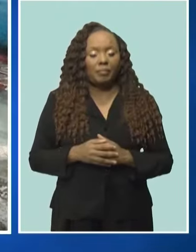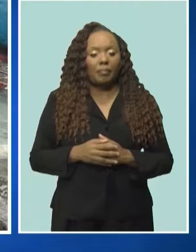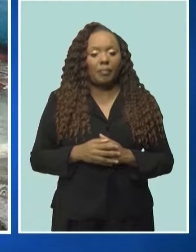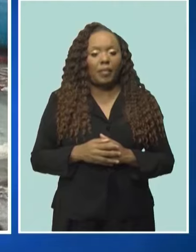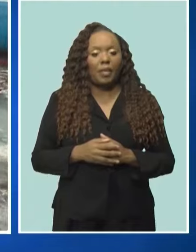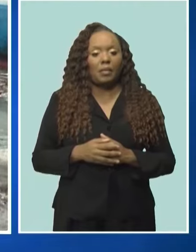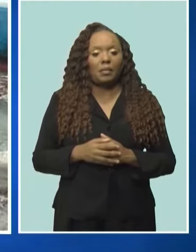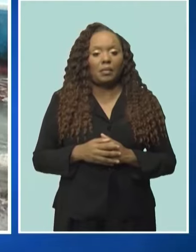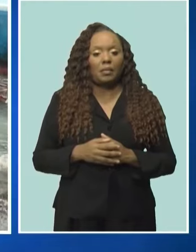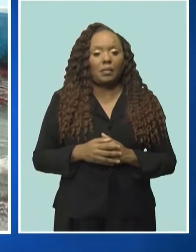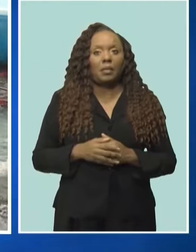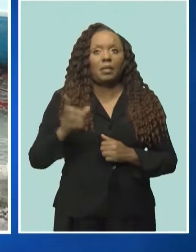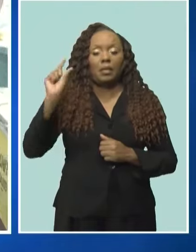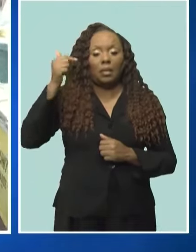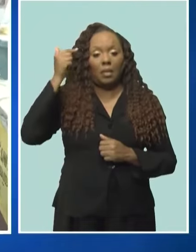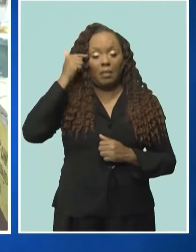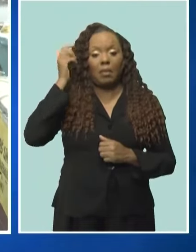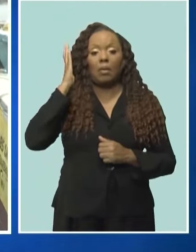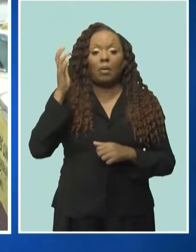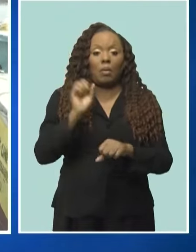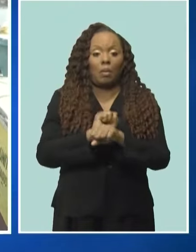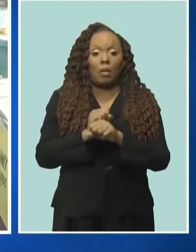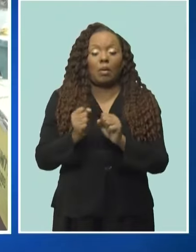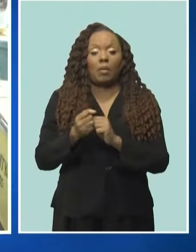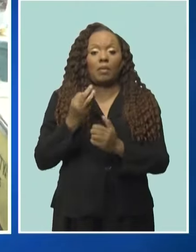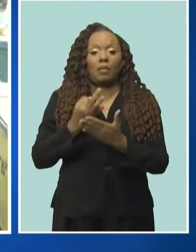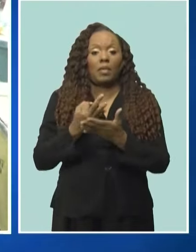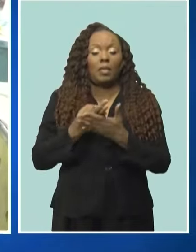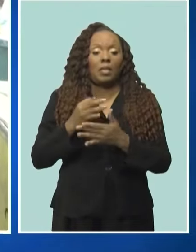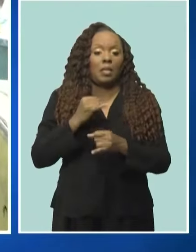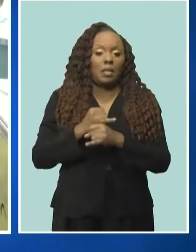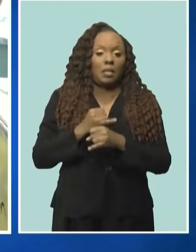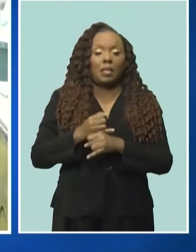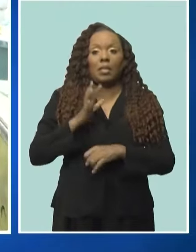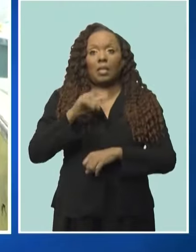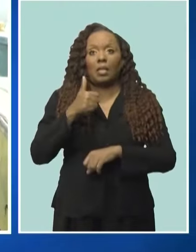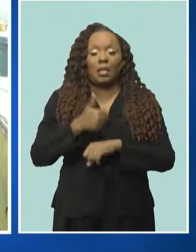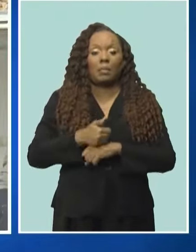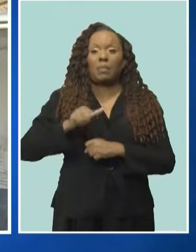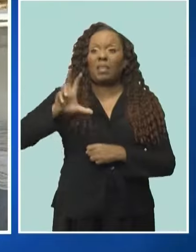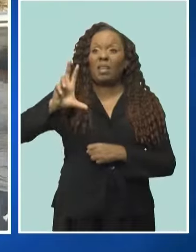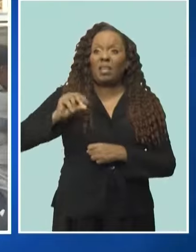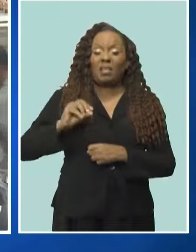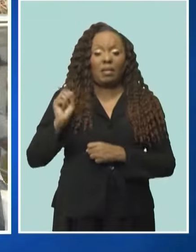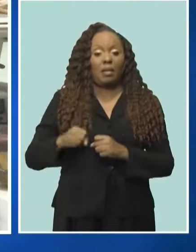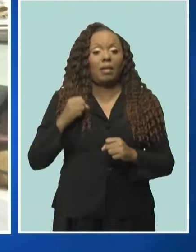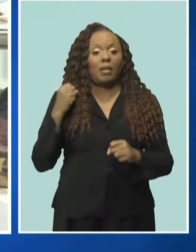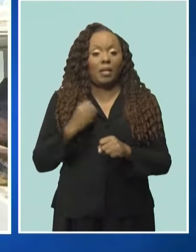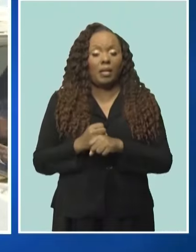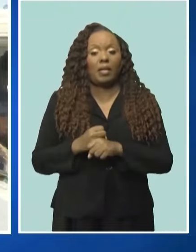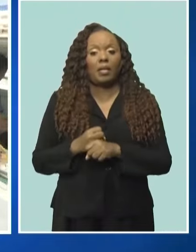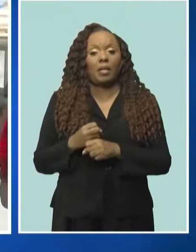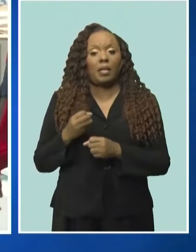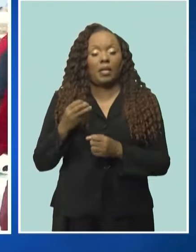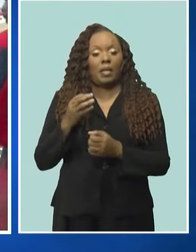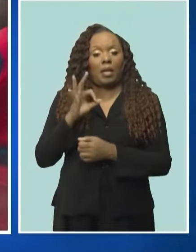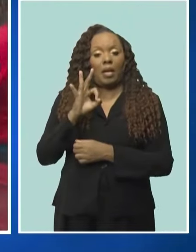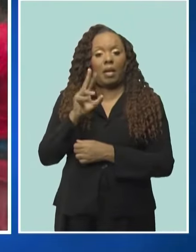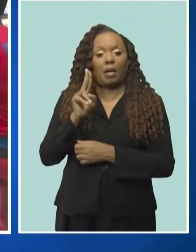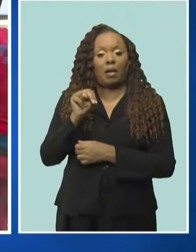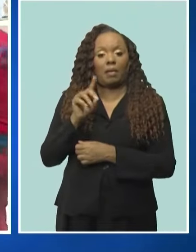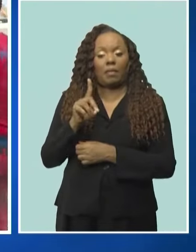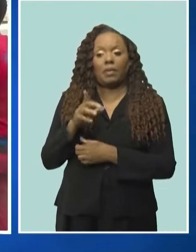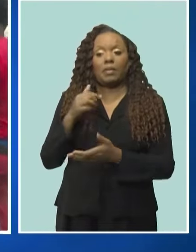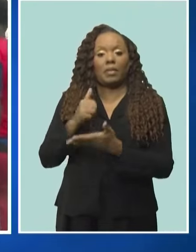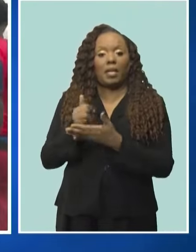government will also be working with financial institutions to establish a 30-year revolving fund that will be available to help